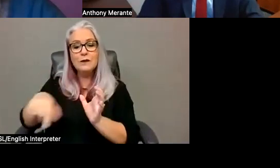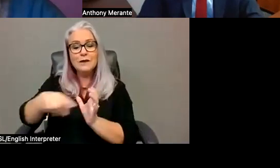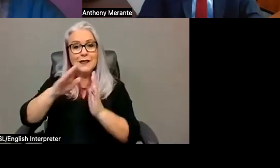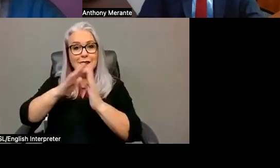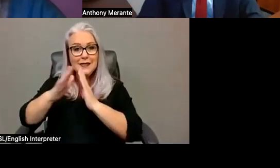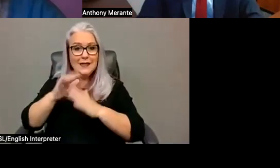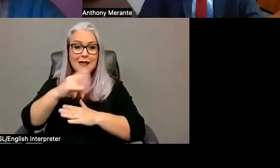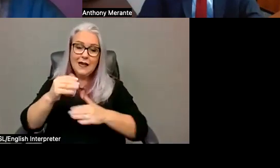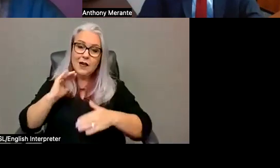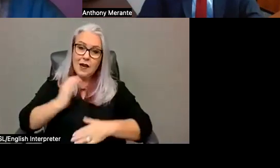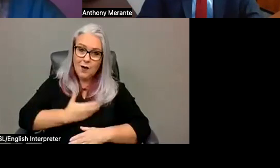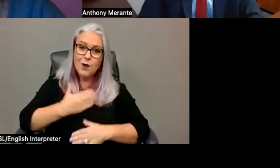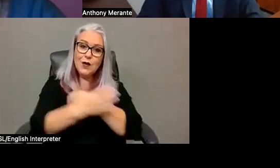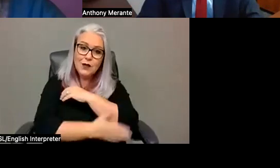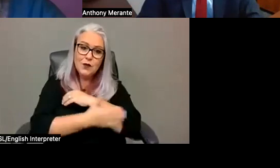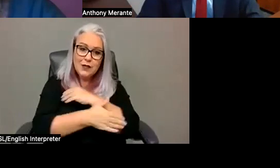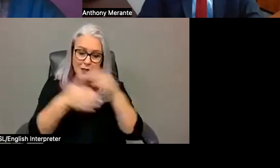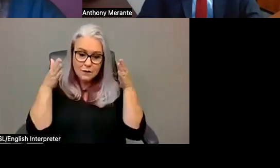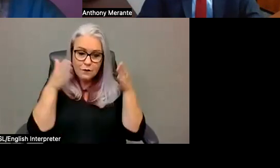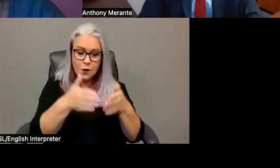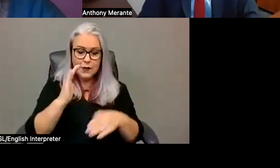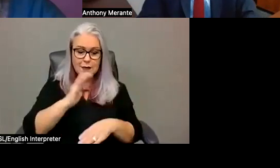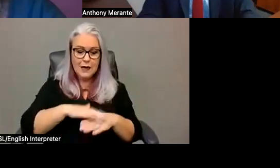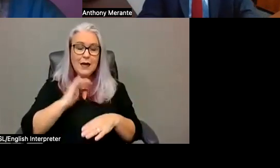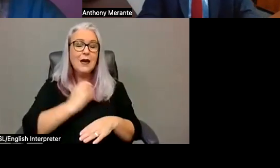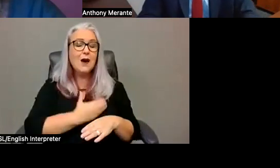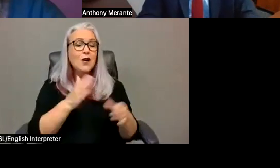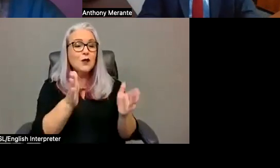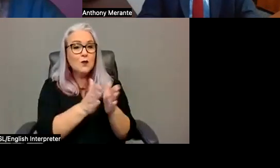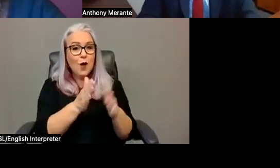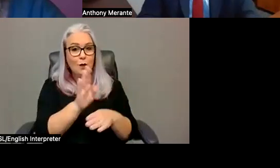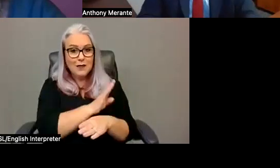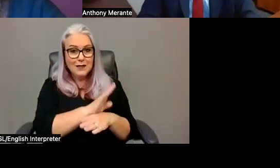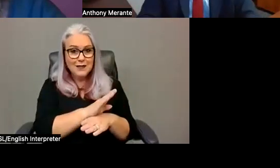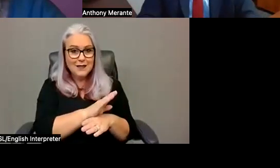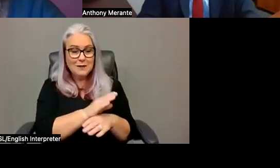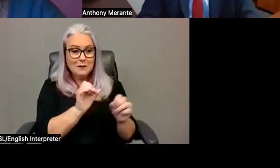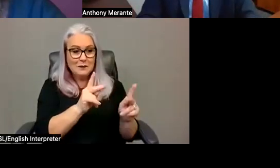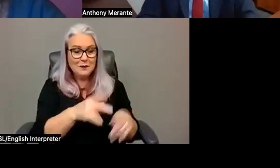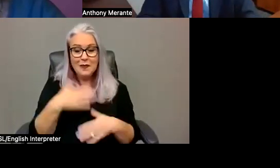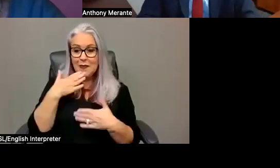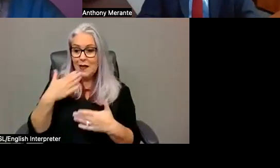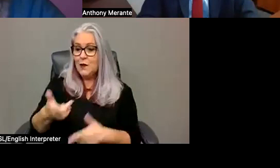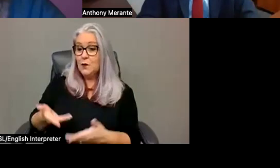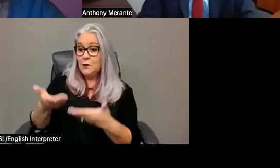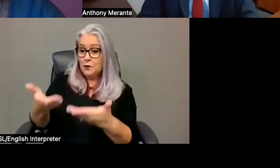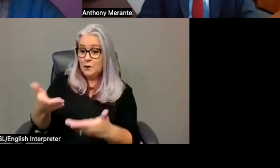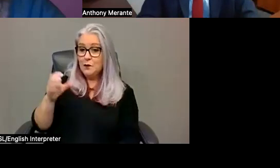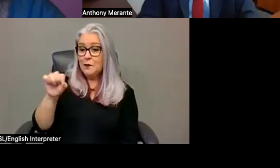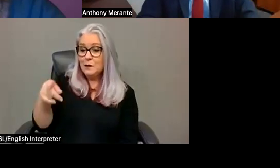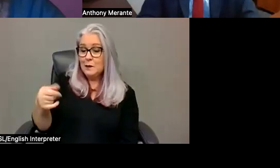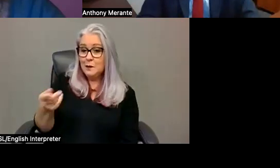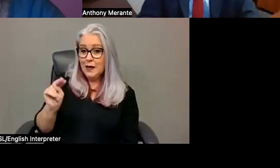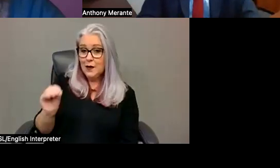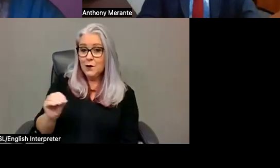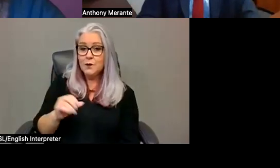country. And that is what we need to do, is focus on our small business. Thank you very much. Thank you. Mr. Spano? Listen,